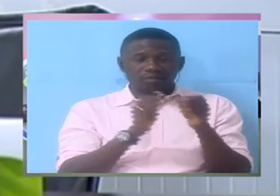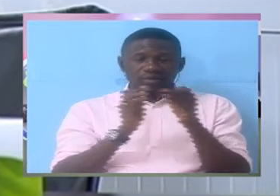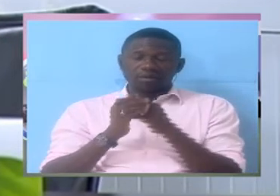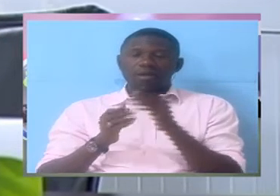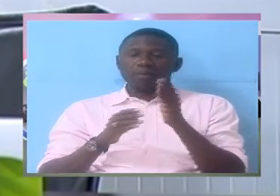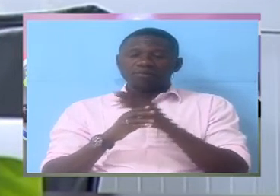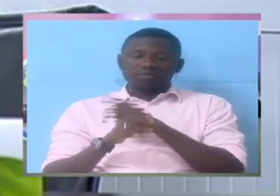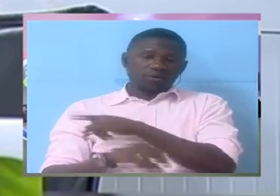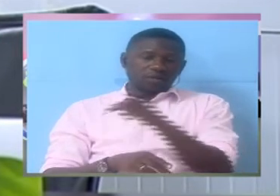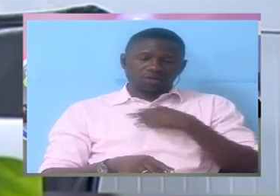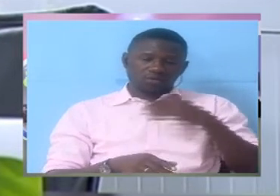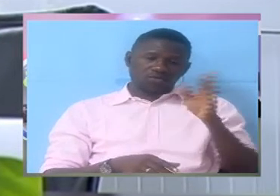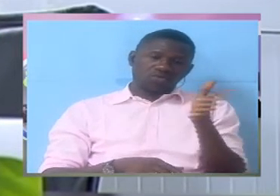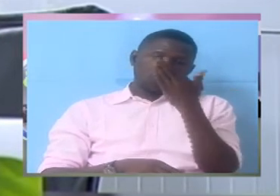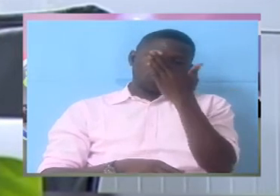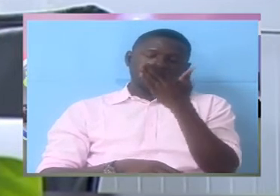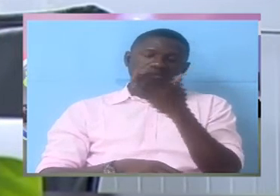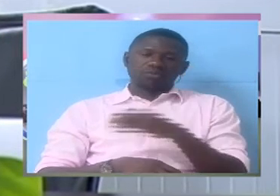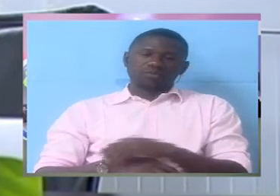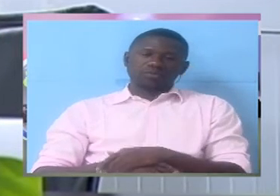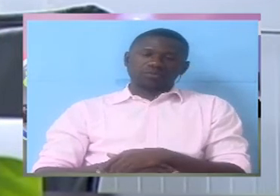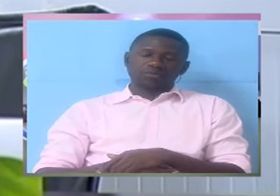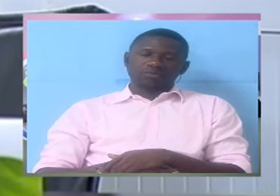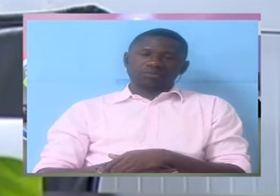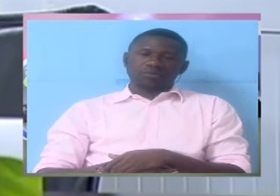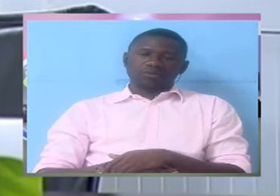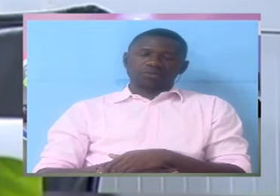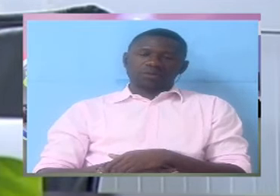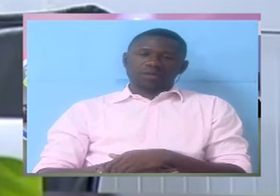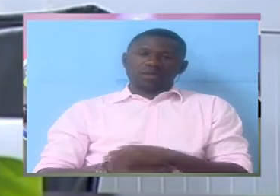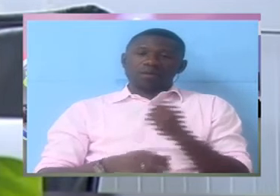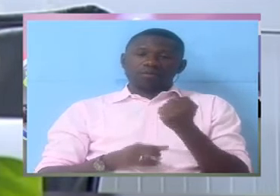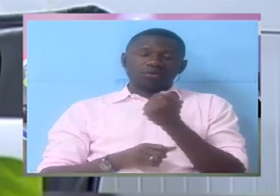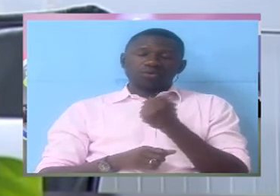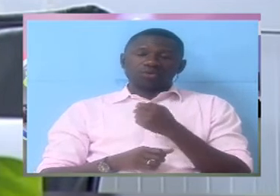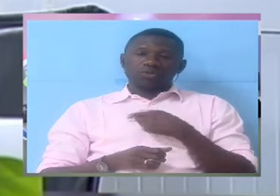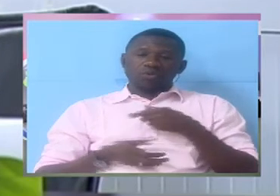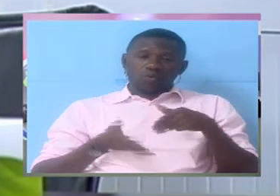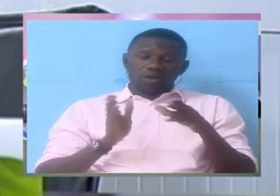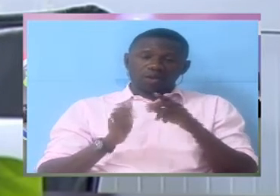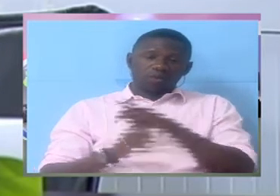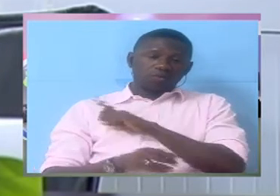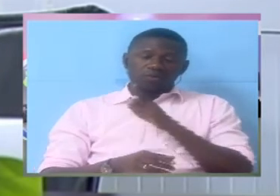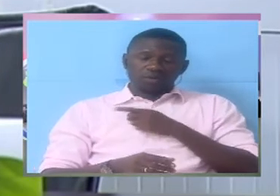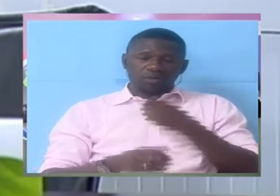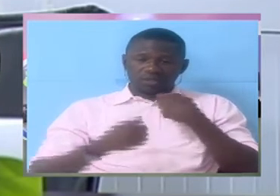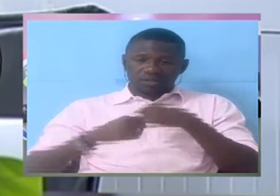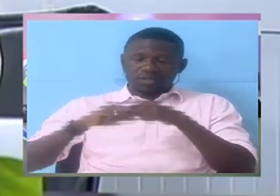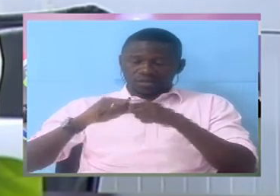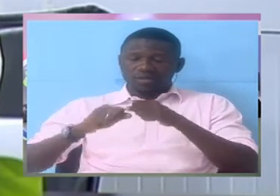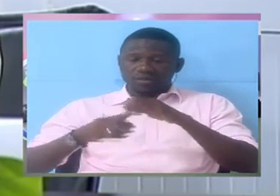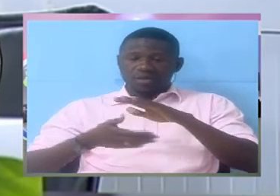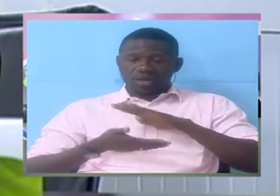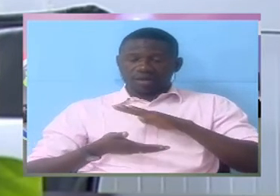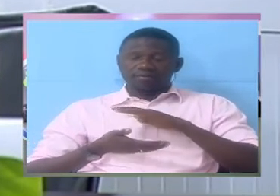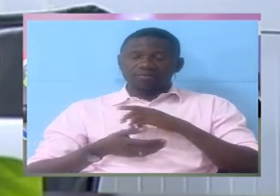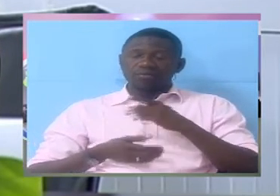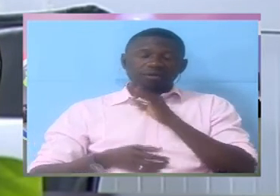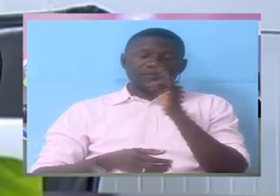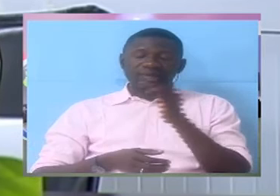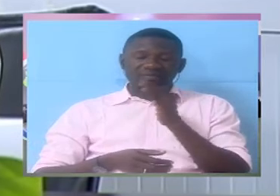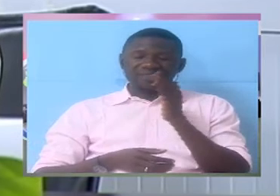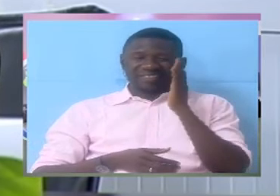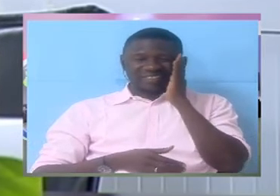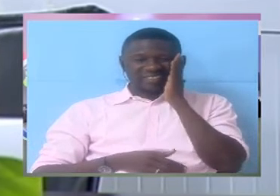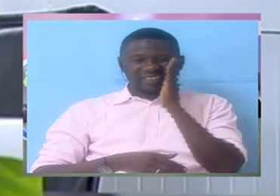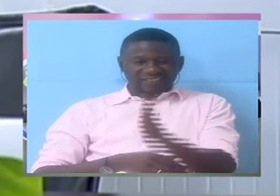Before they go. Janin ibita. Because the way we were trained. Katu yankarandi nyameng. It was on a very strict